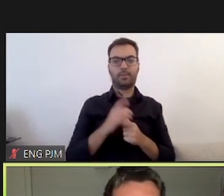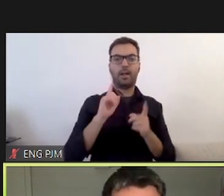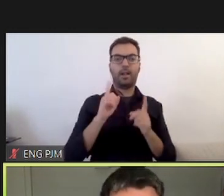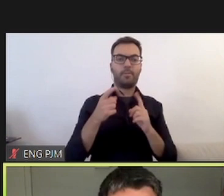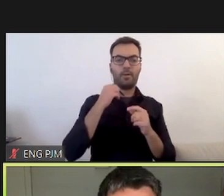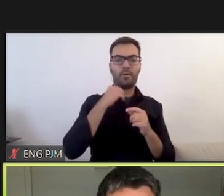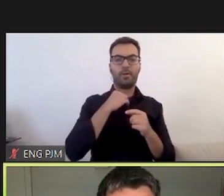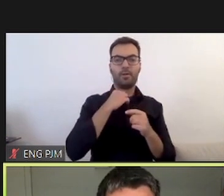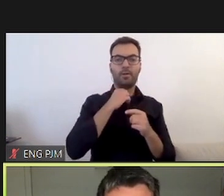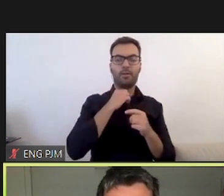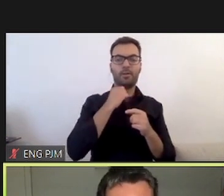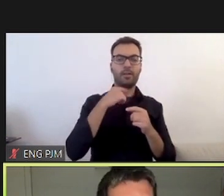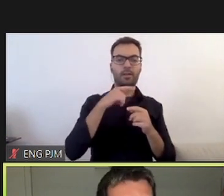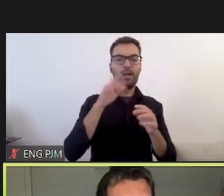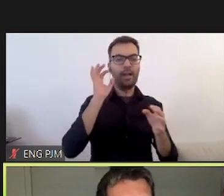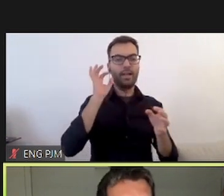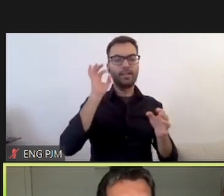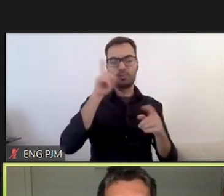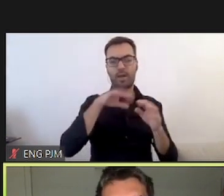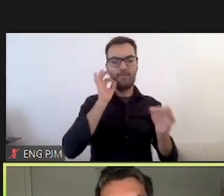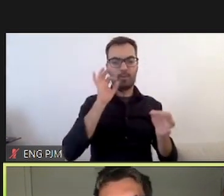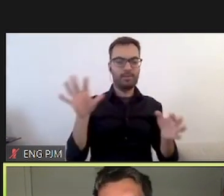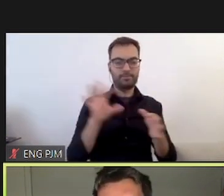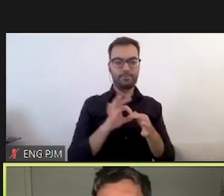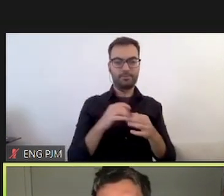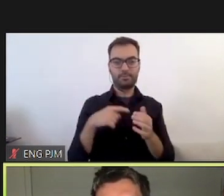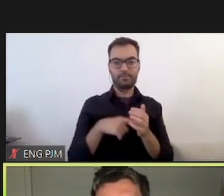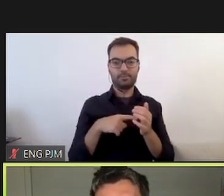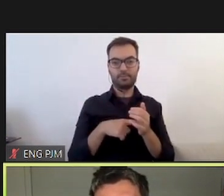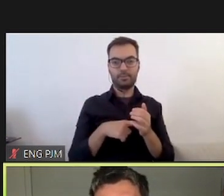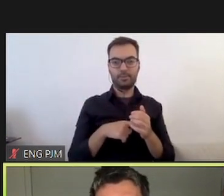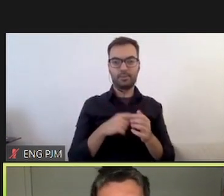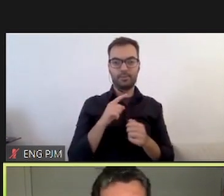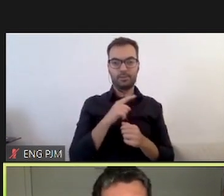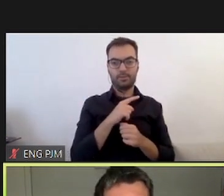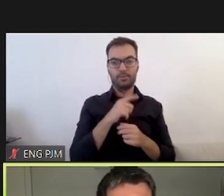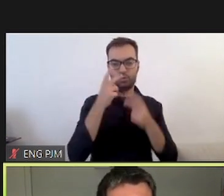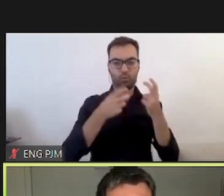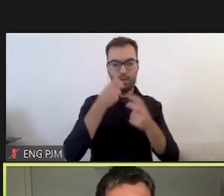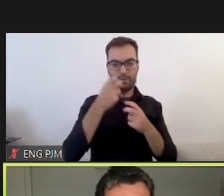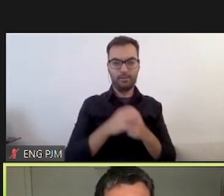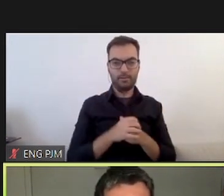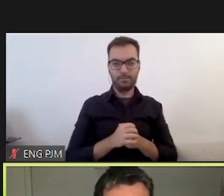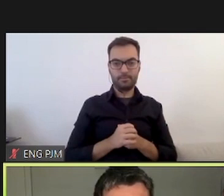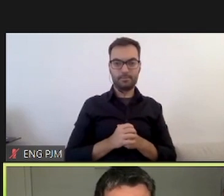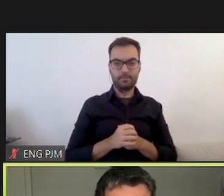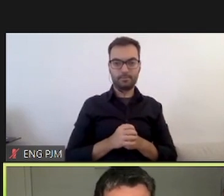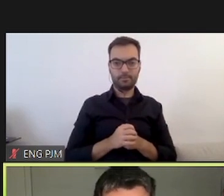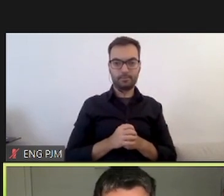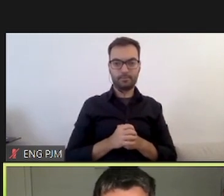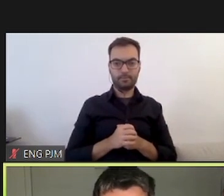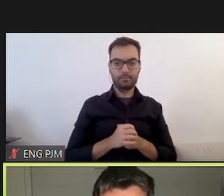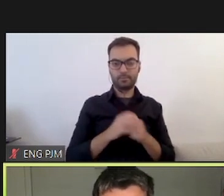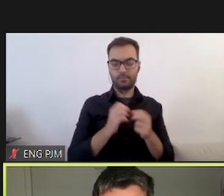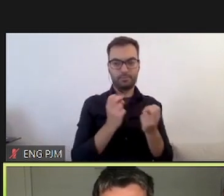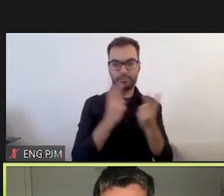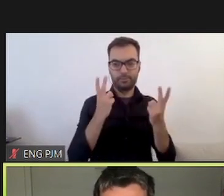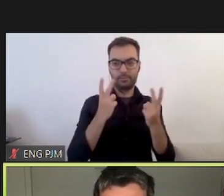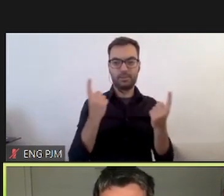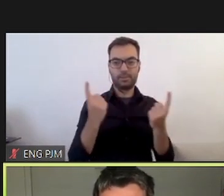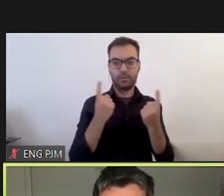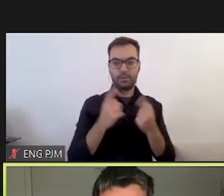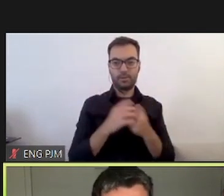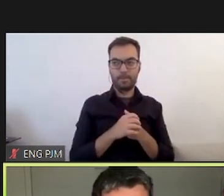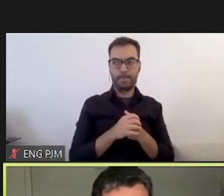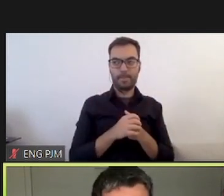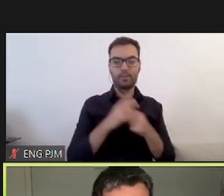tell the wrong information. Here is the Shukai on the another way, and this is the same story. So we're having